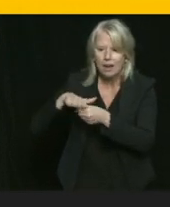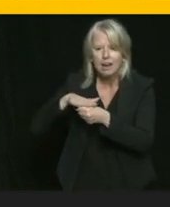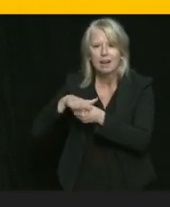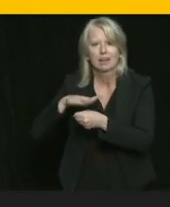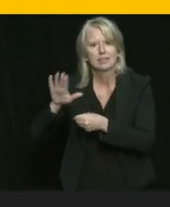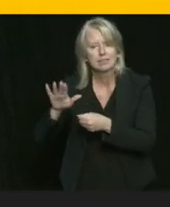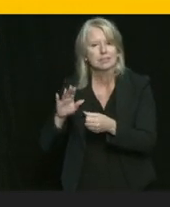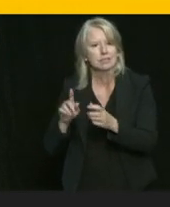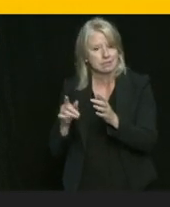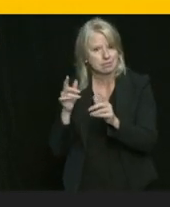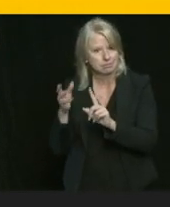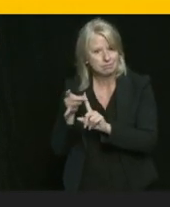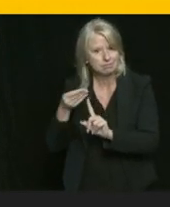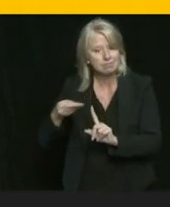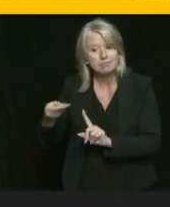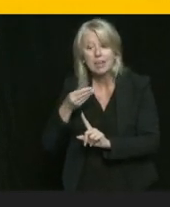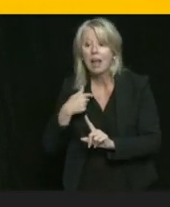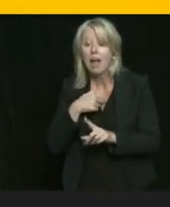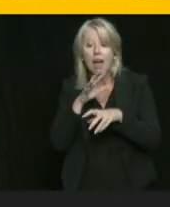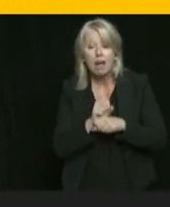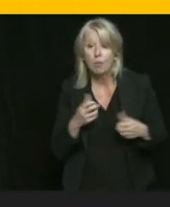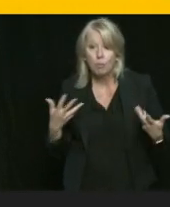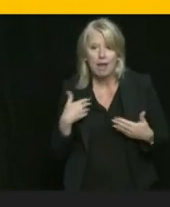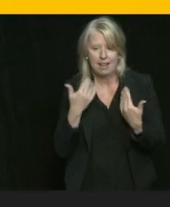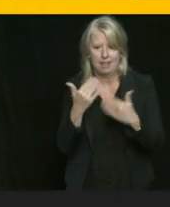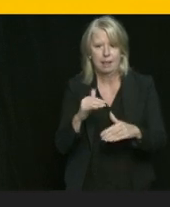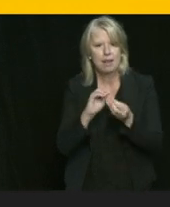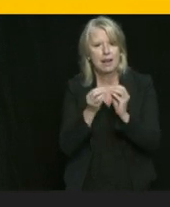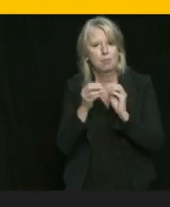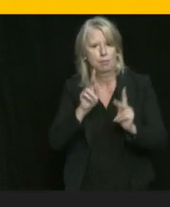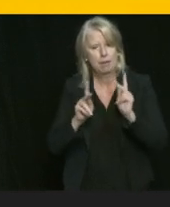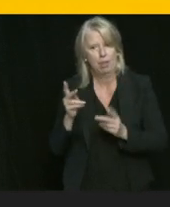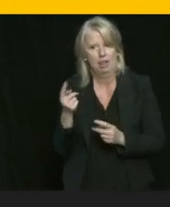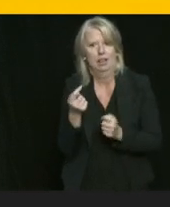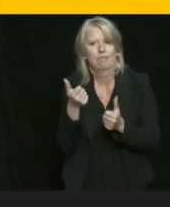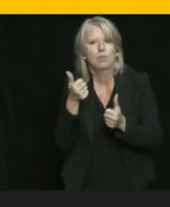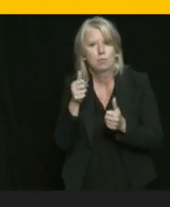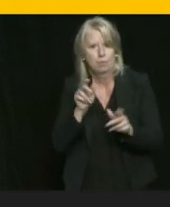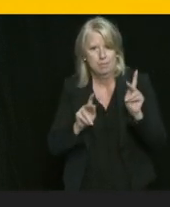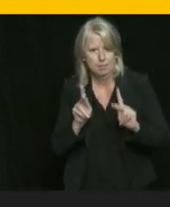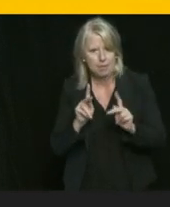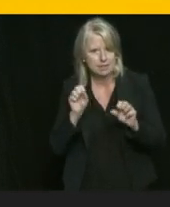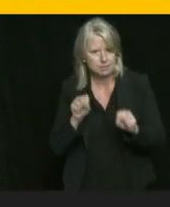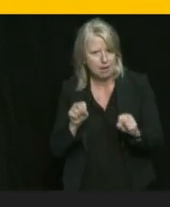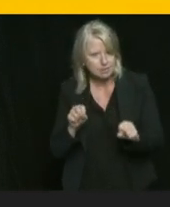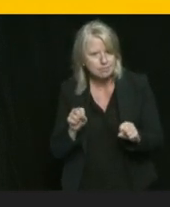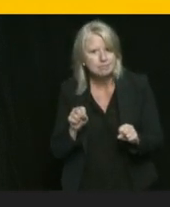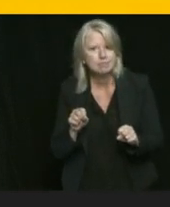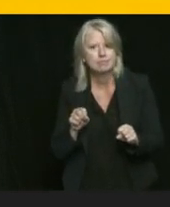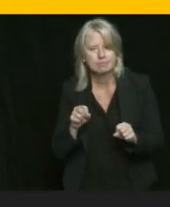Individual practices include limiting our everyday contact to as few people as possible, taking into account